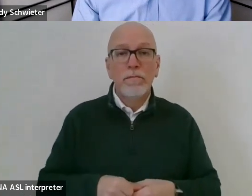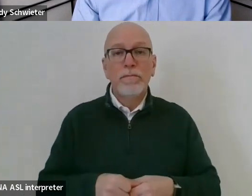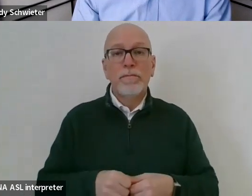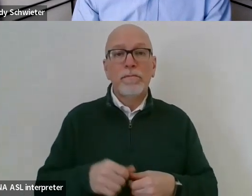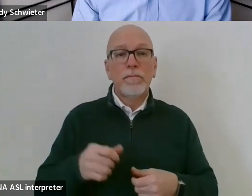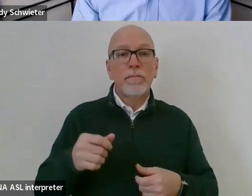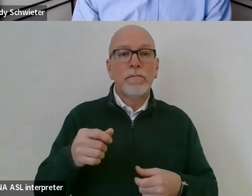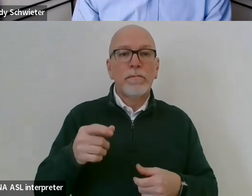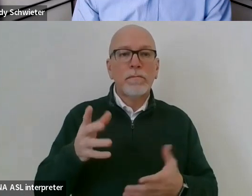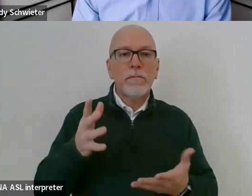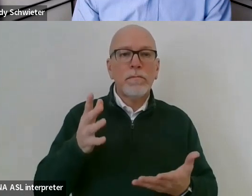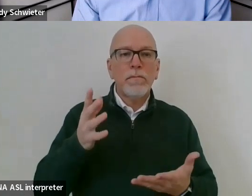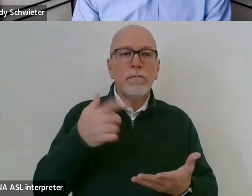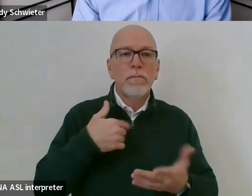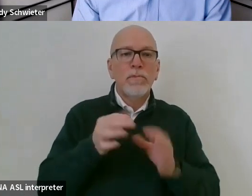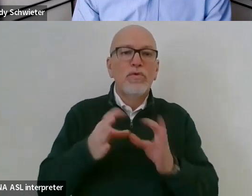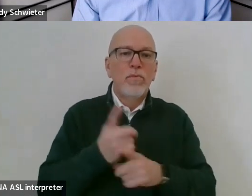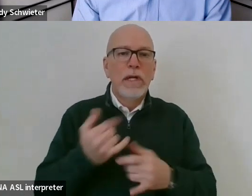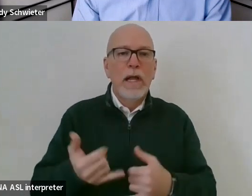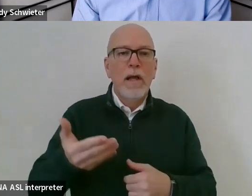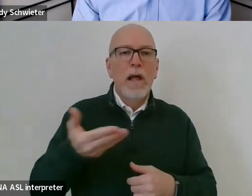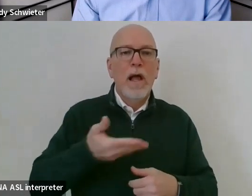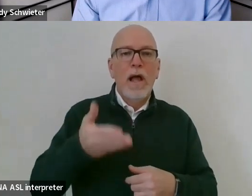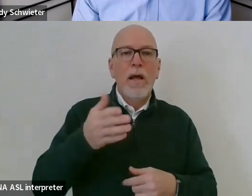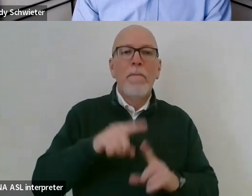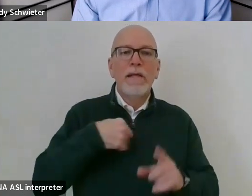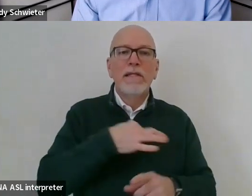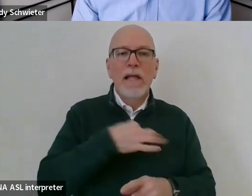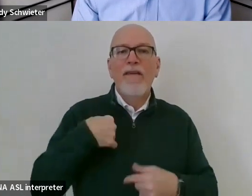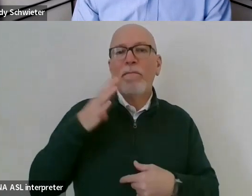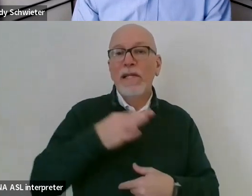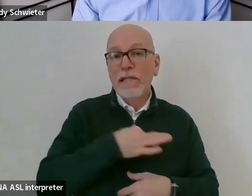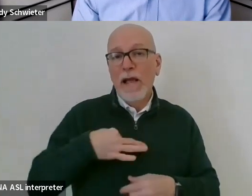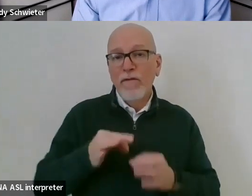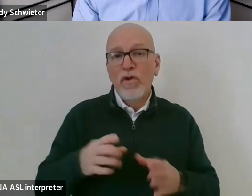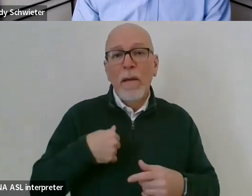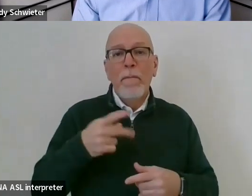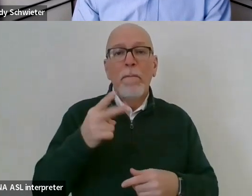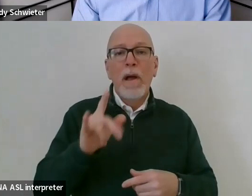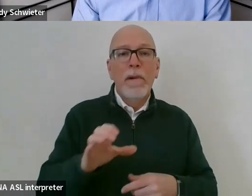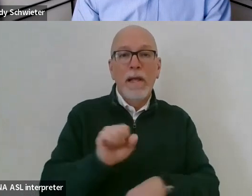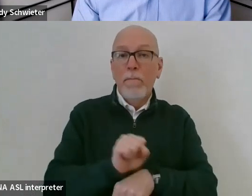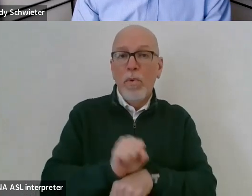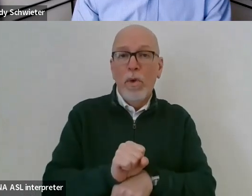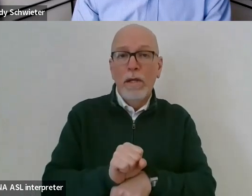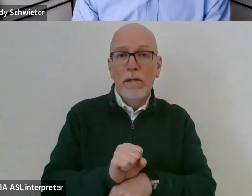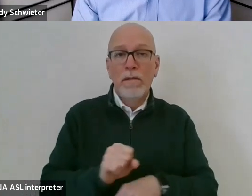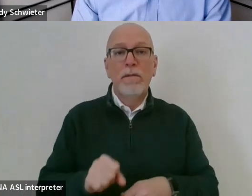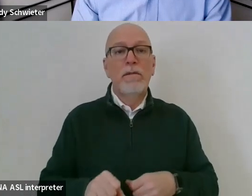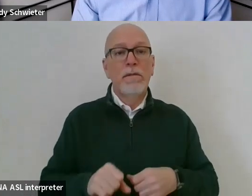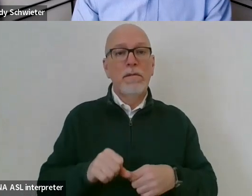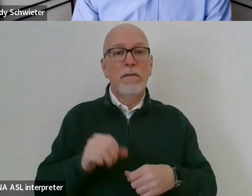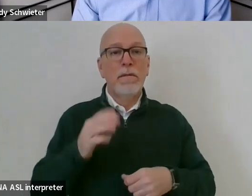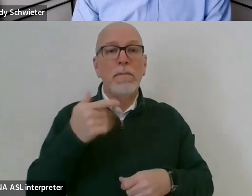not an interpreter right now hired, but I've been a staff interpreter, but I am a public employee because this is a